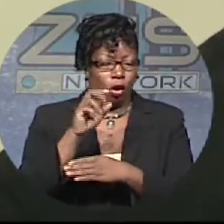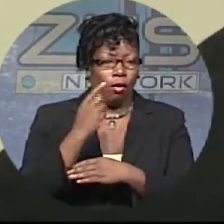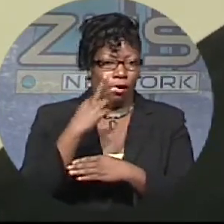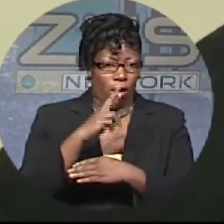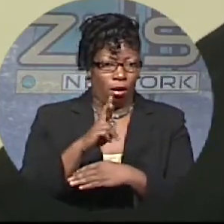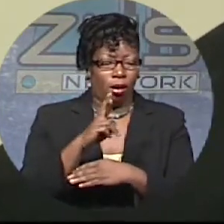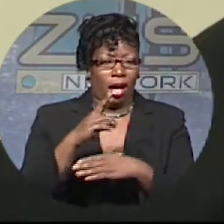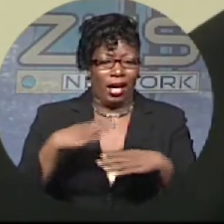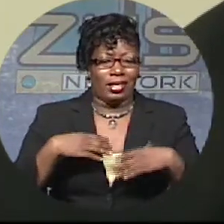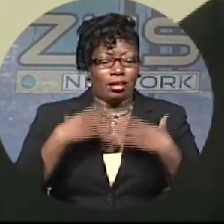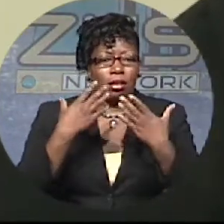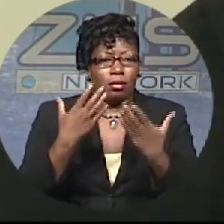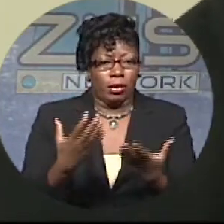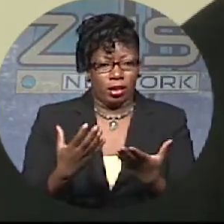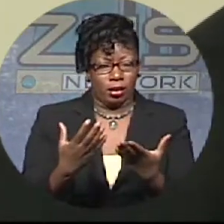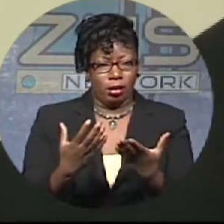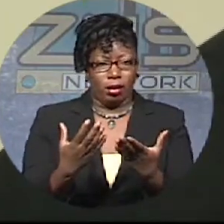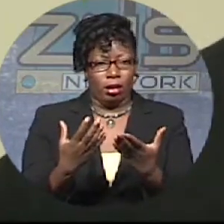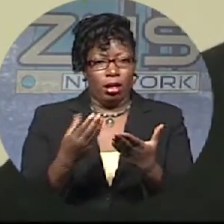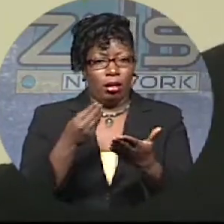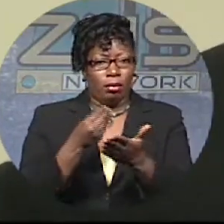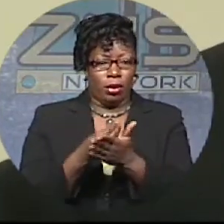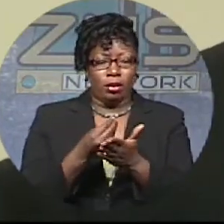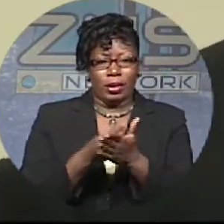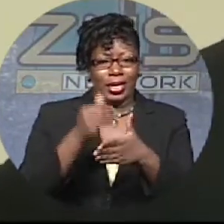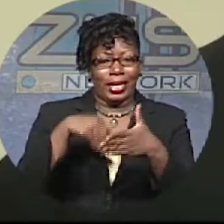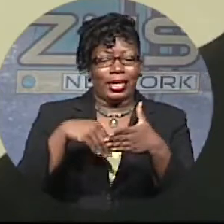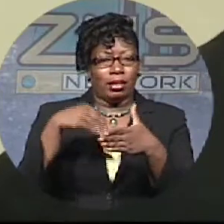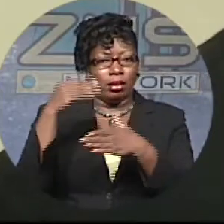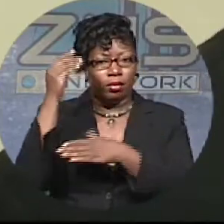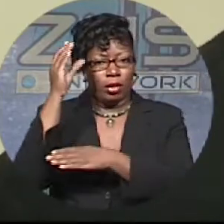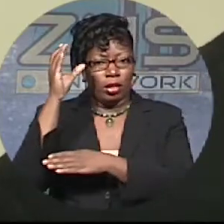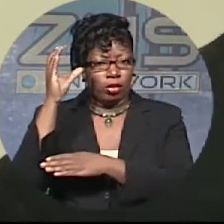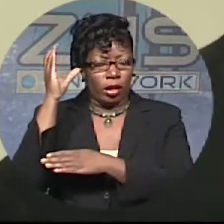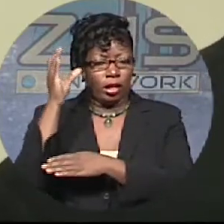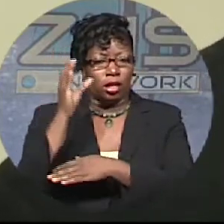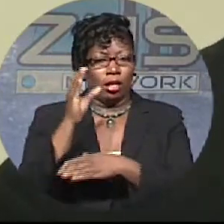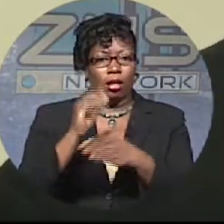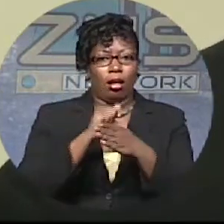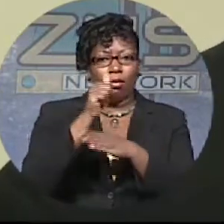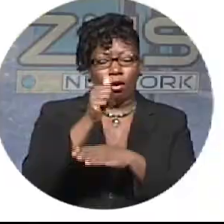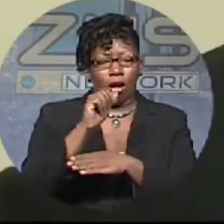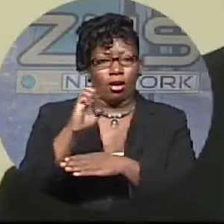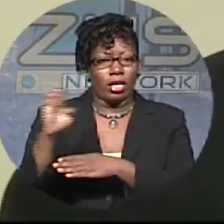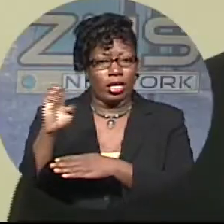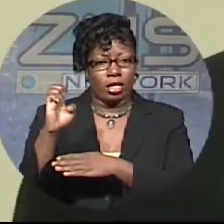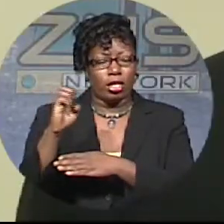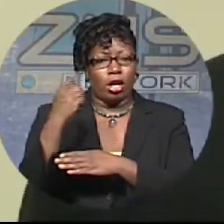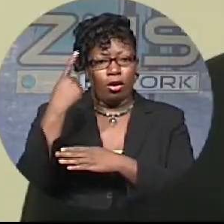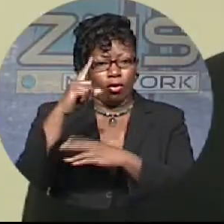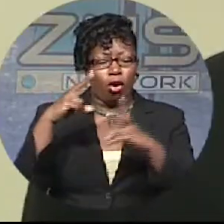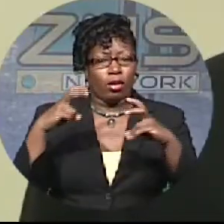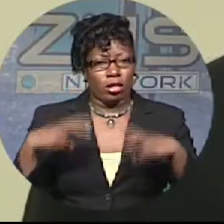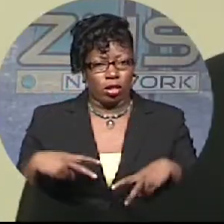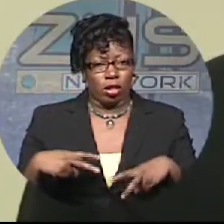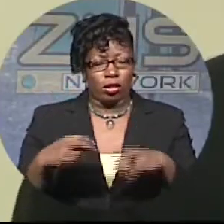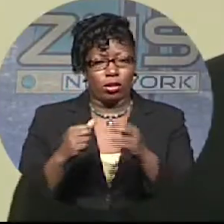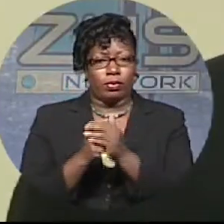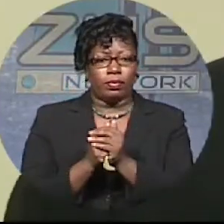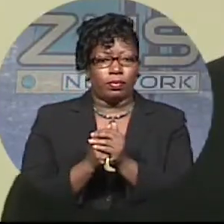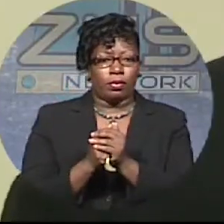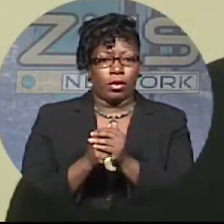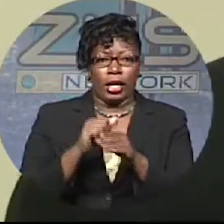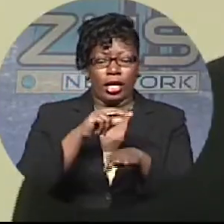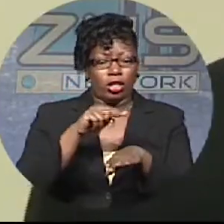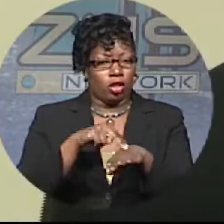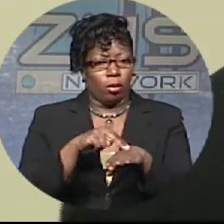commitment, multi-million-dollar commitment in China, in the Far East, to stem cell research. It's a normal, natural thing